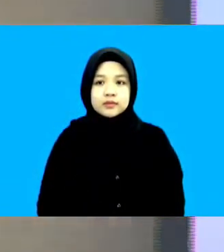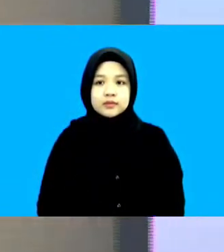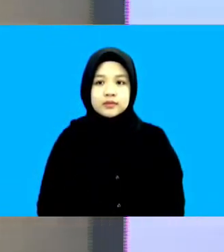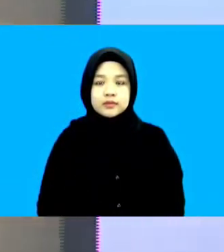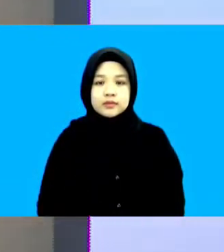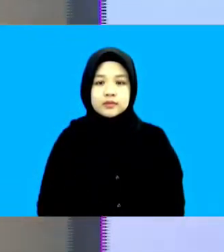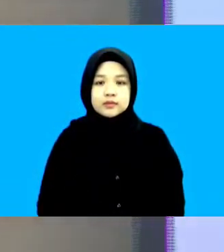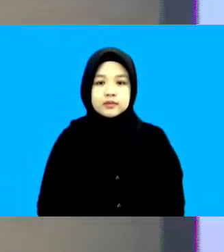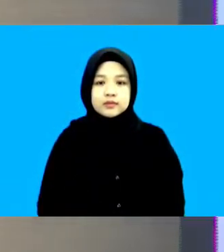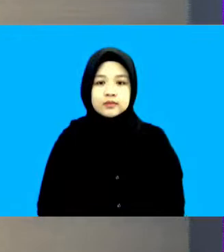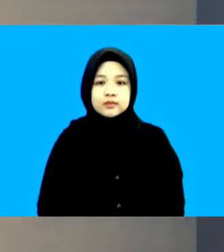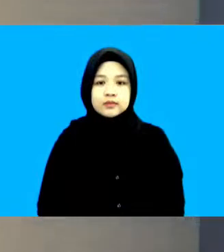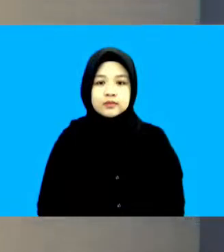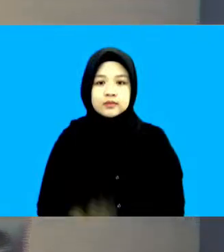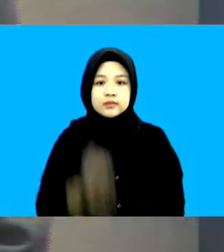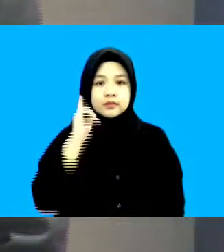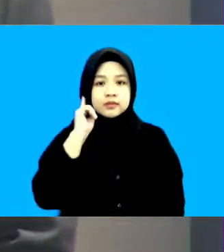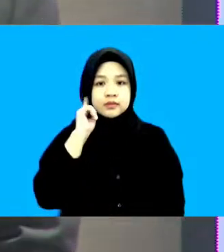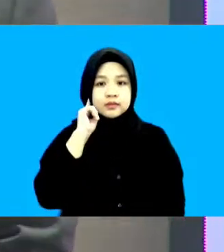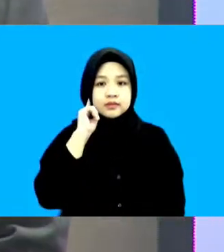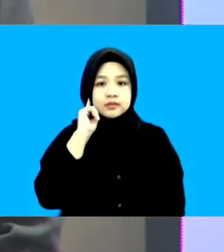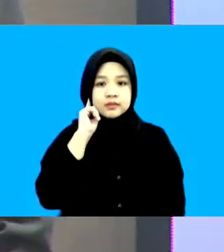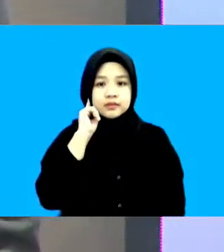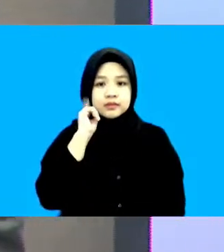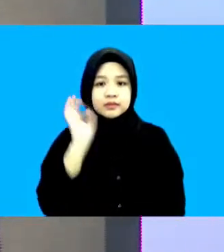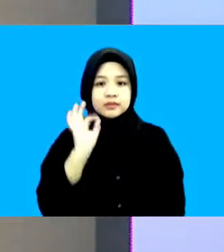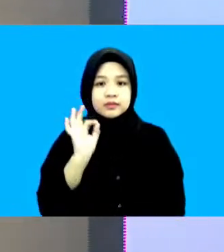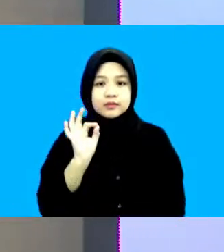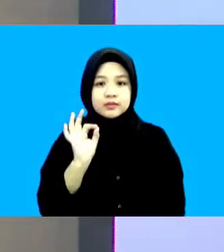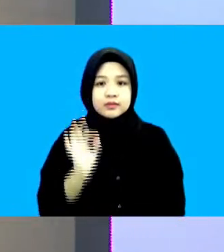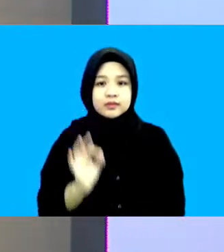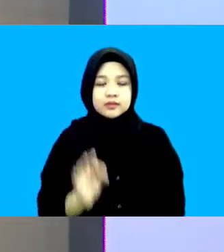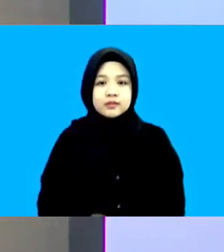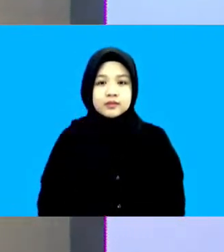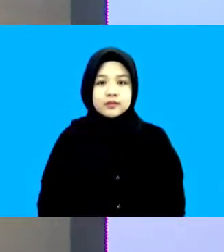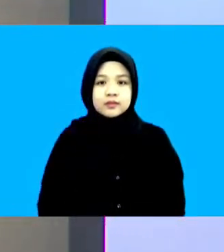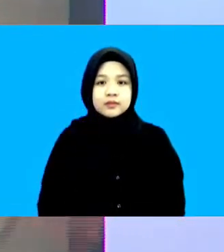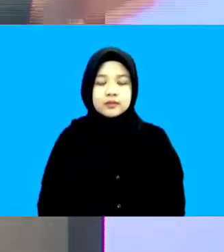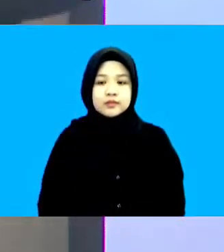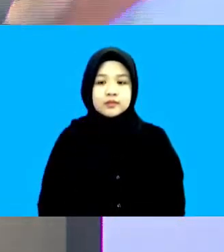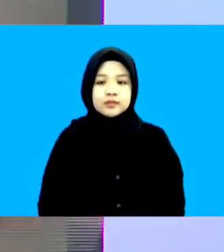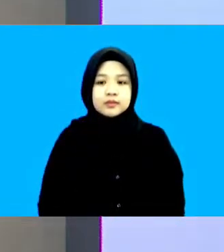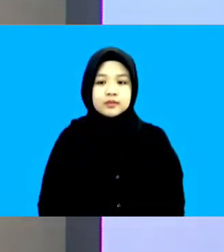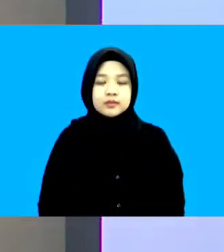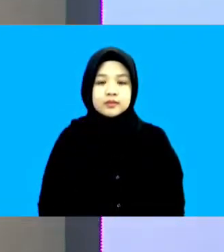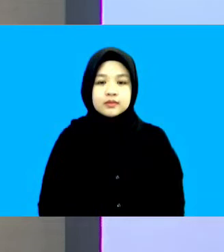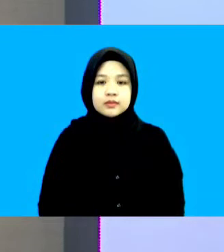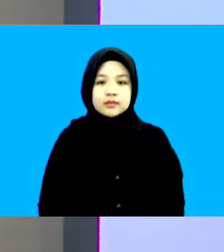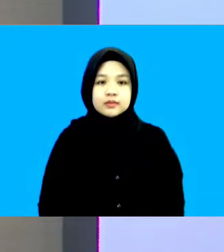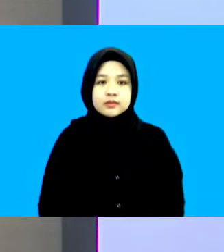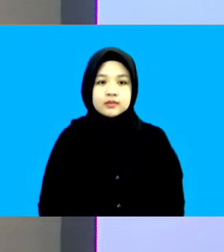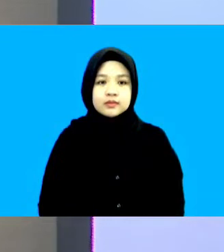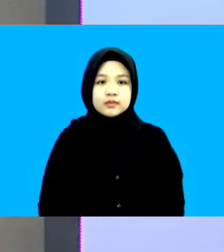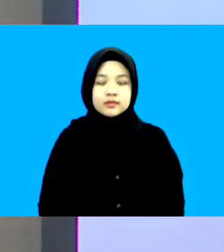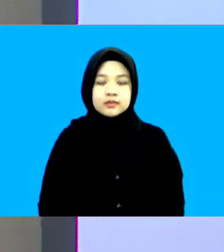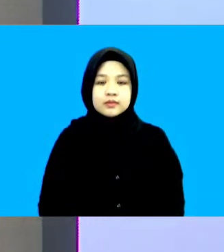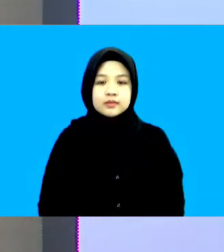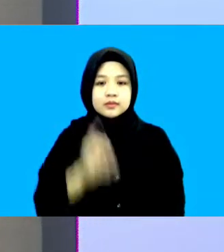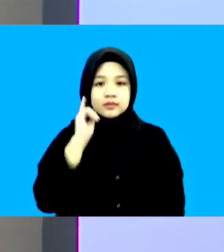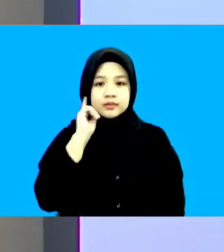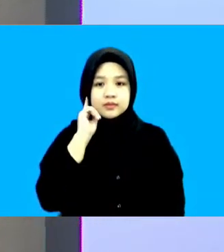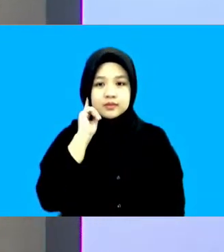Dr. Sudarno. He has extensive assisting the government on